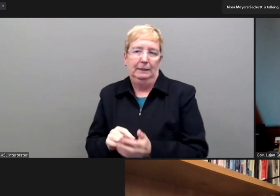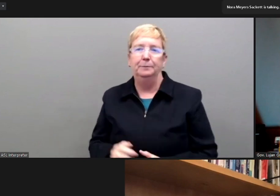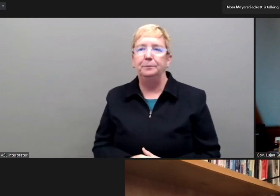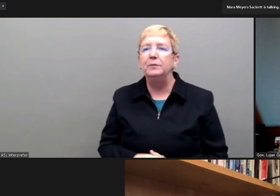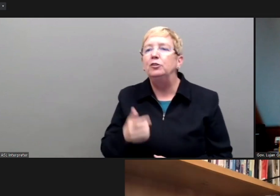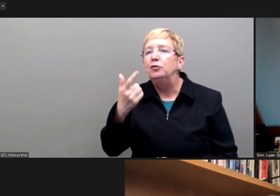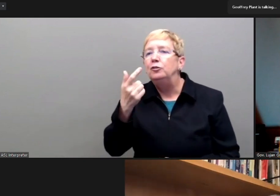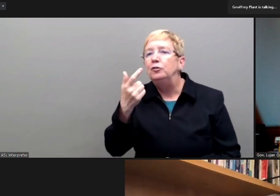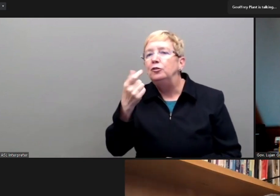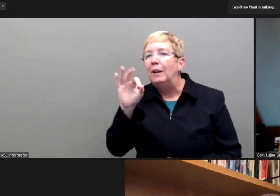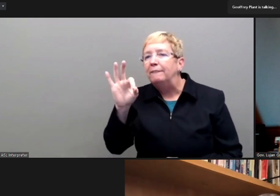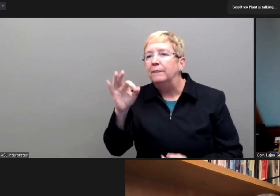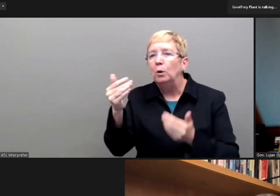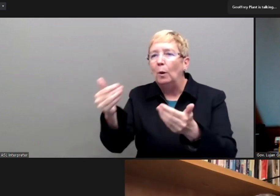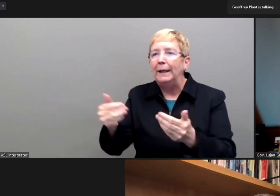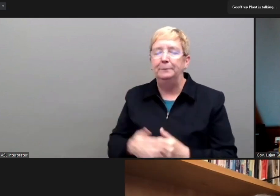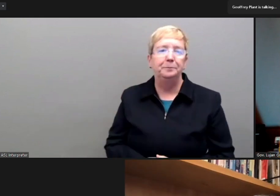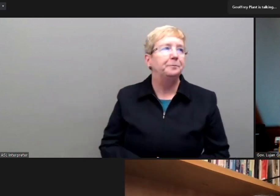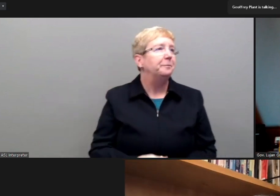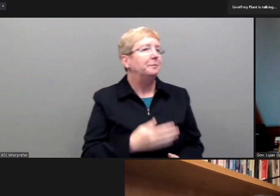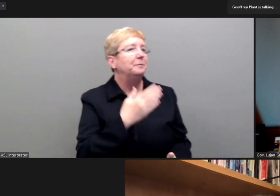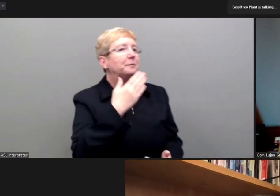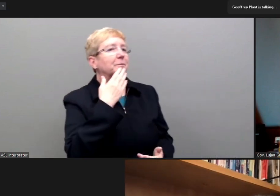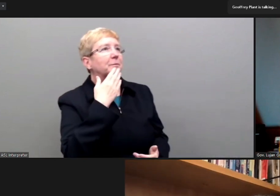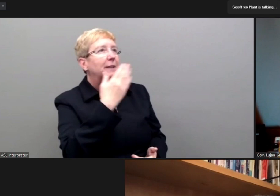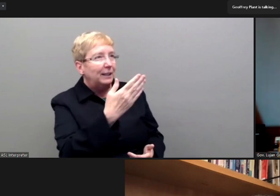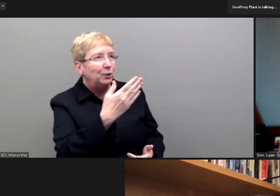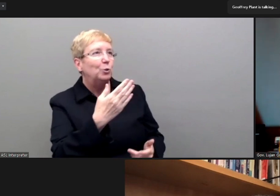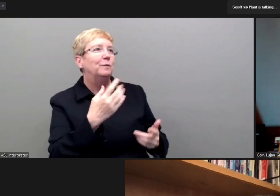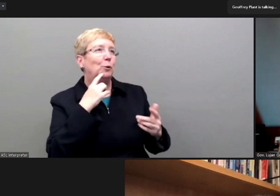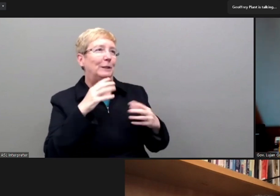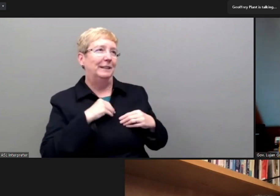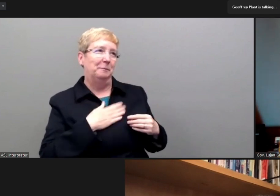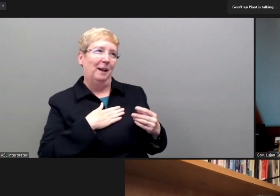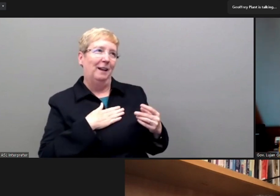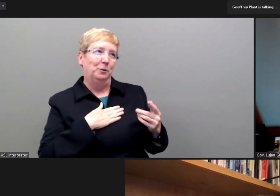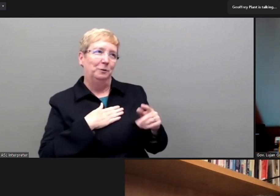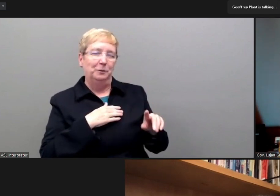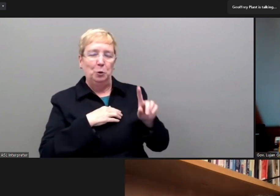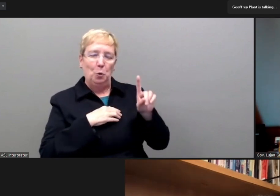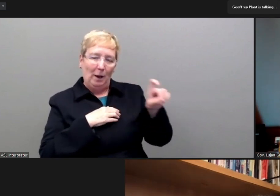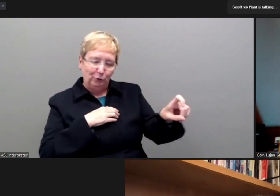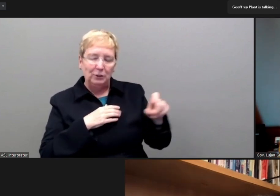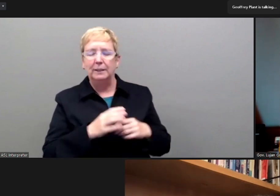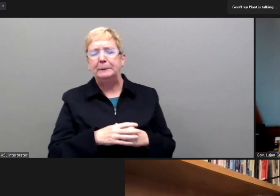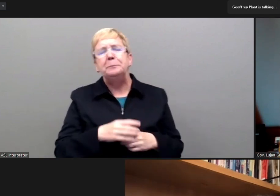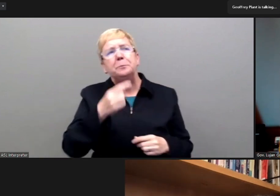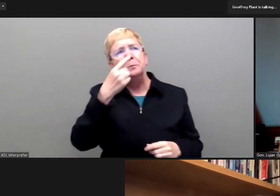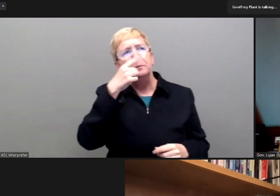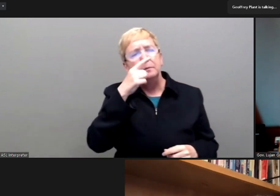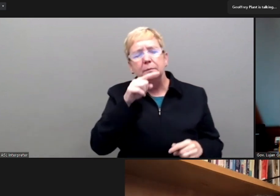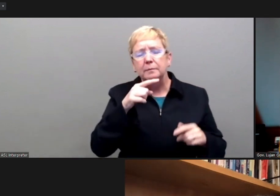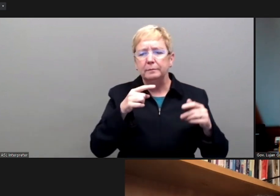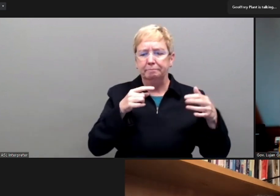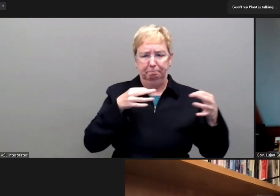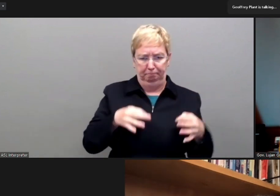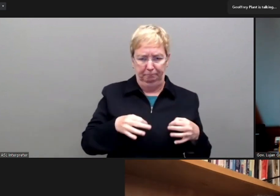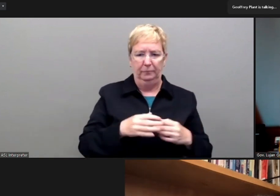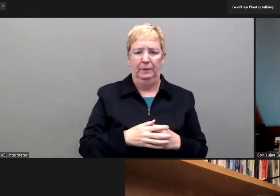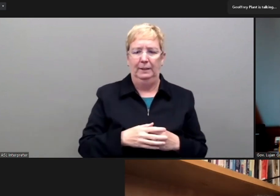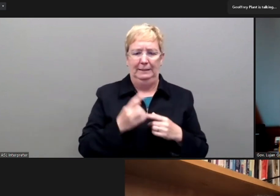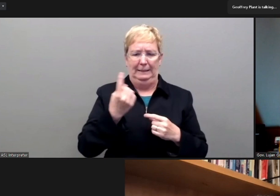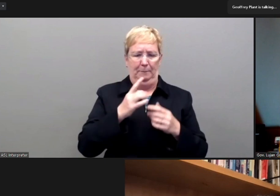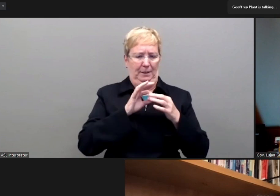Jeffrey, go right ahead. Thanks for taking my question. I wanted to see if you could clarify something in the